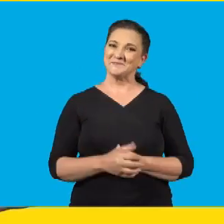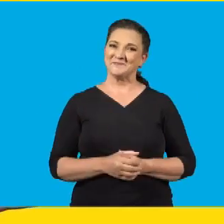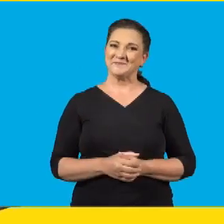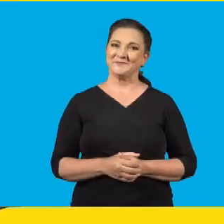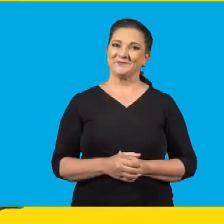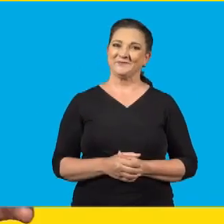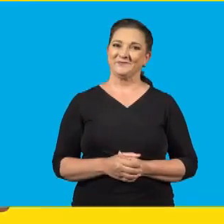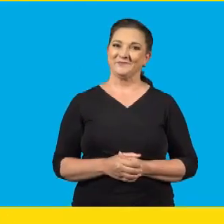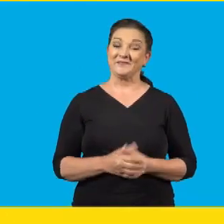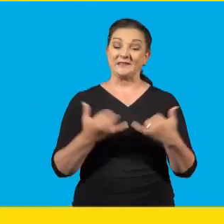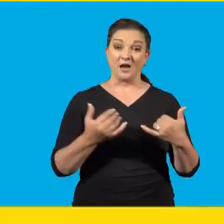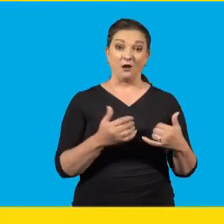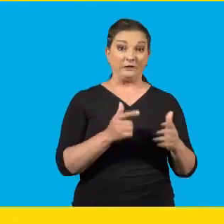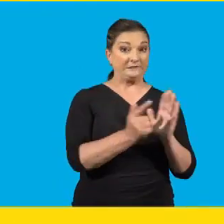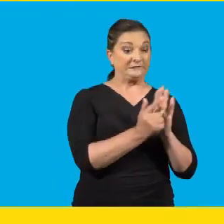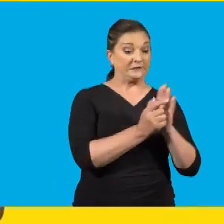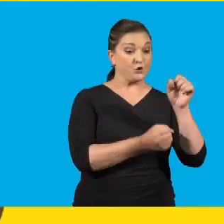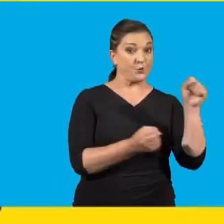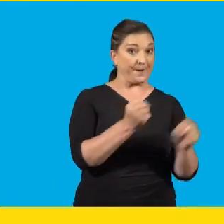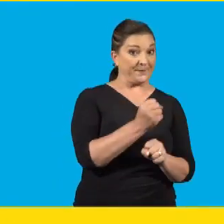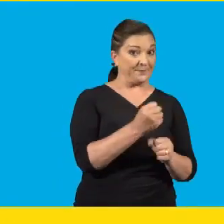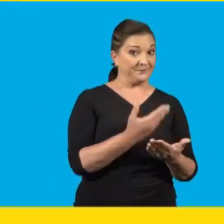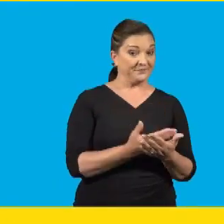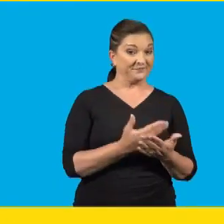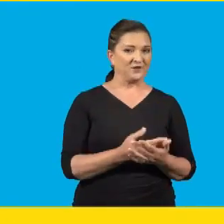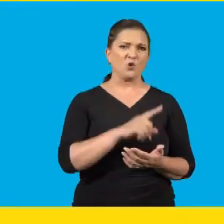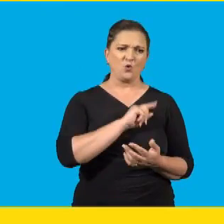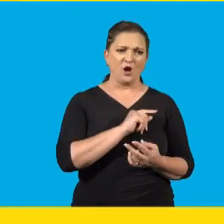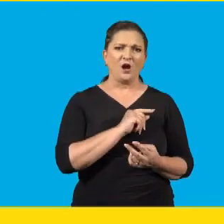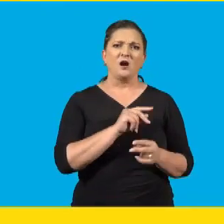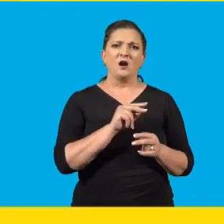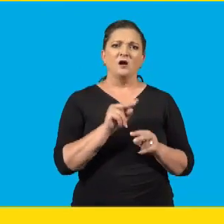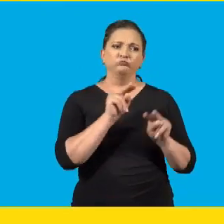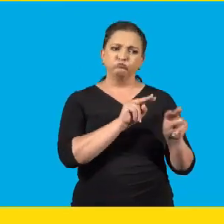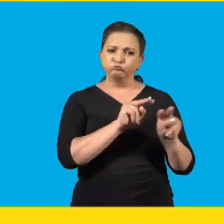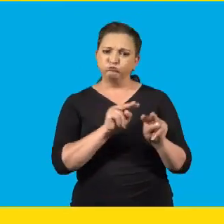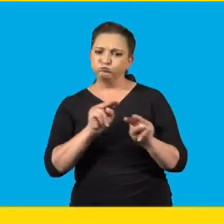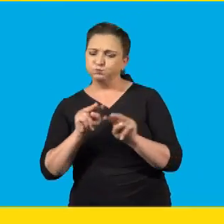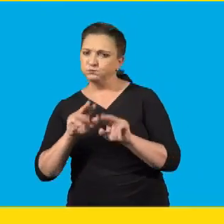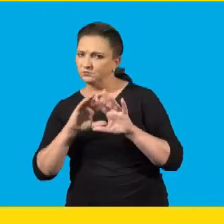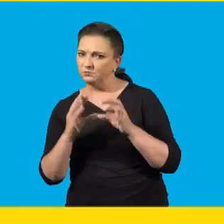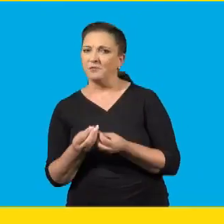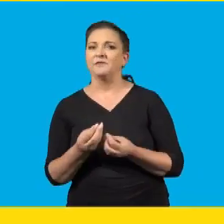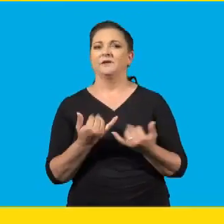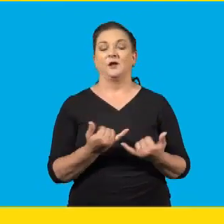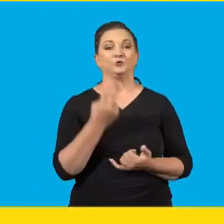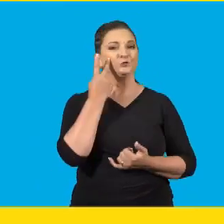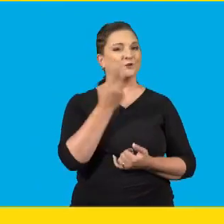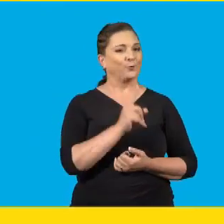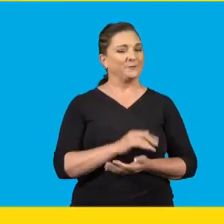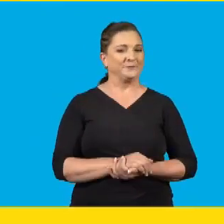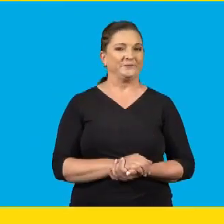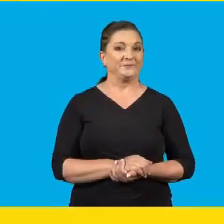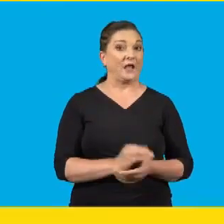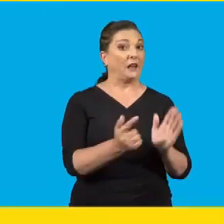Welcome back. Now, let's quickly wrap up our lesson by recapping on what we looked at.